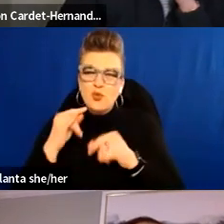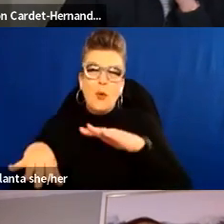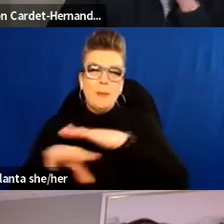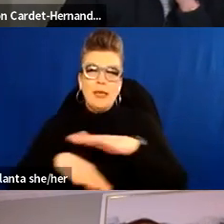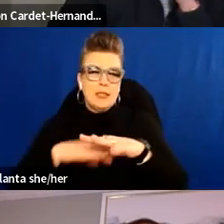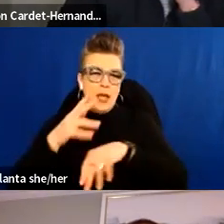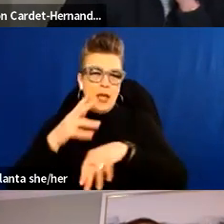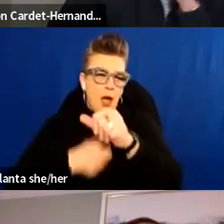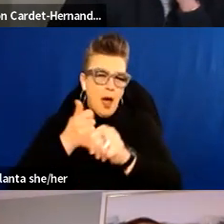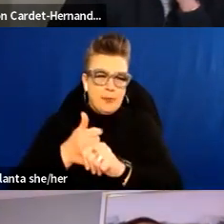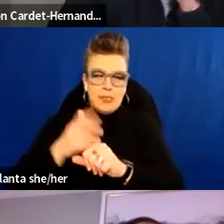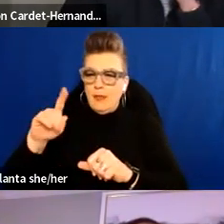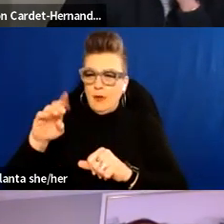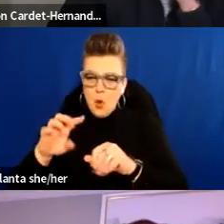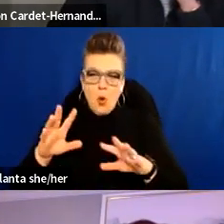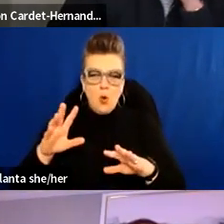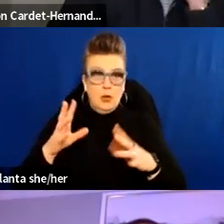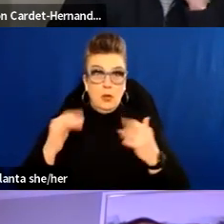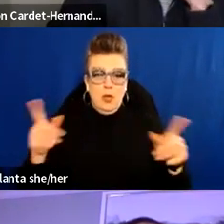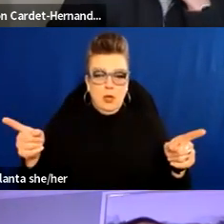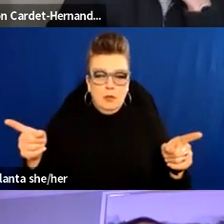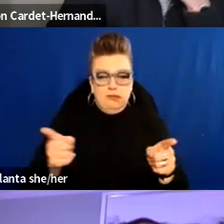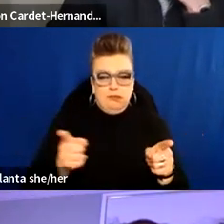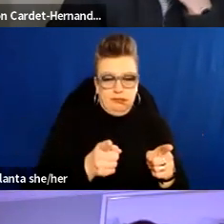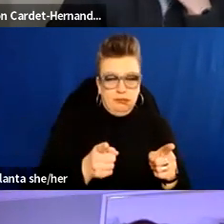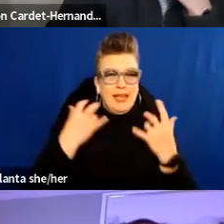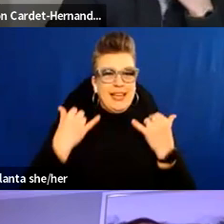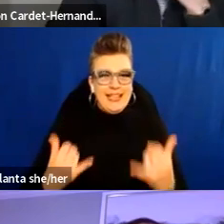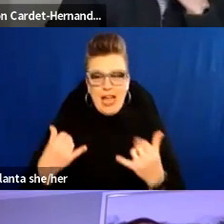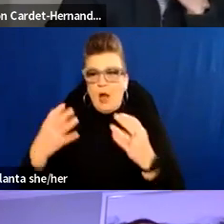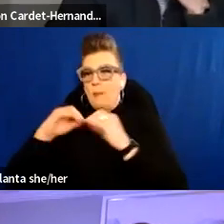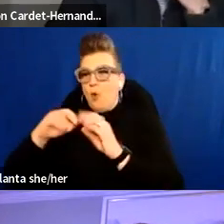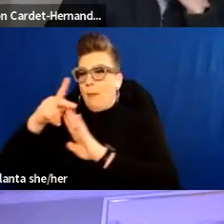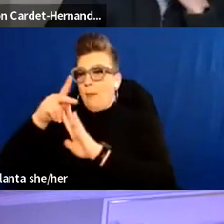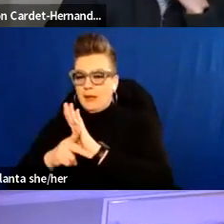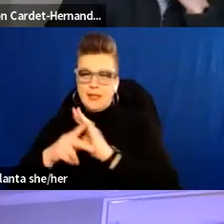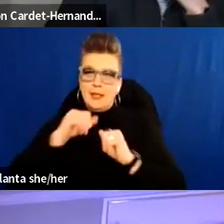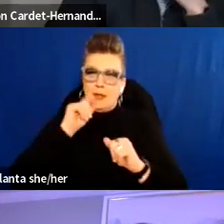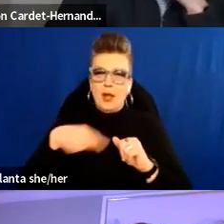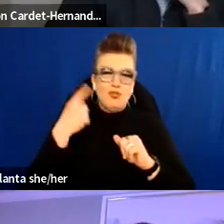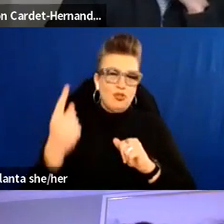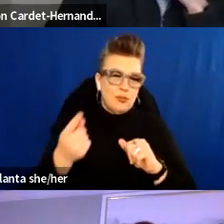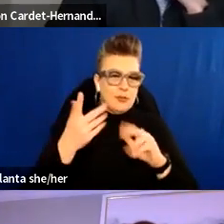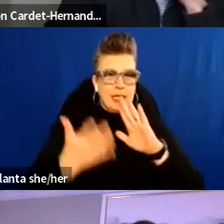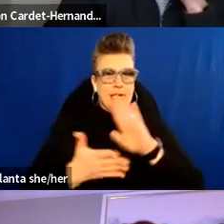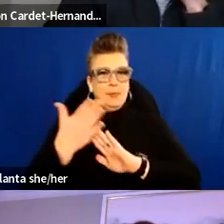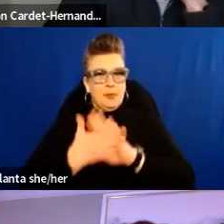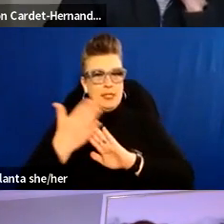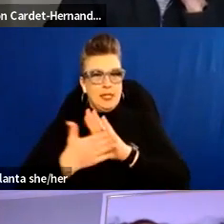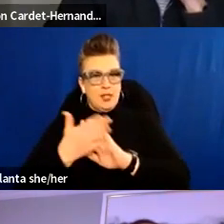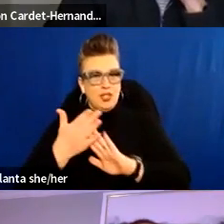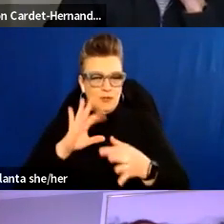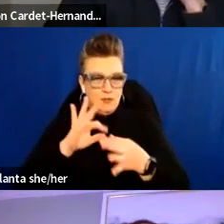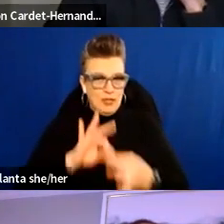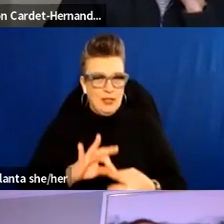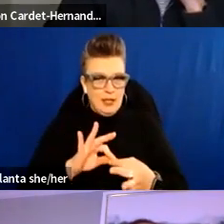code and shortened it and made it more policy related versus policy and implementation related that's also helpful and thank you for that deputy dependent i